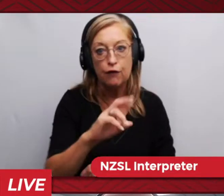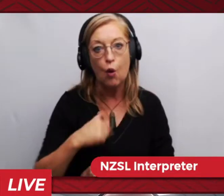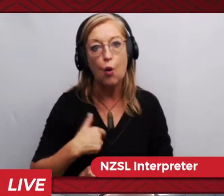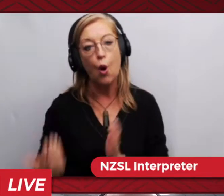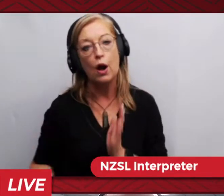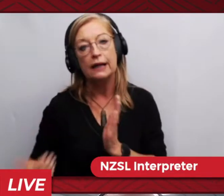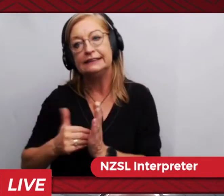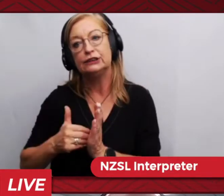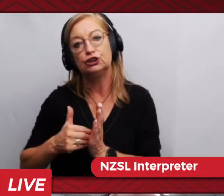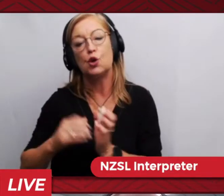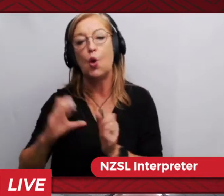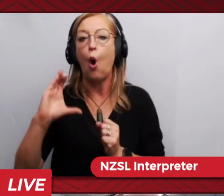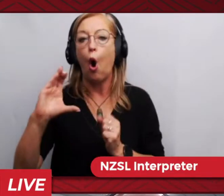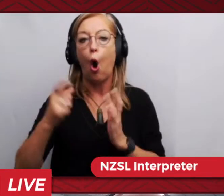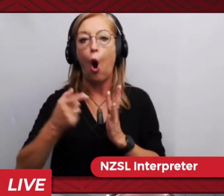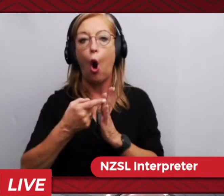therapies,